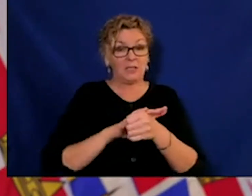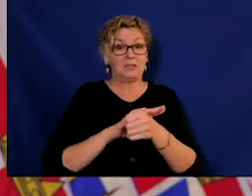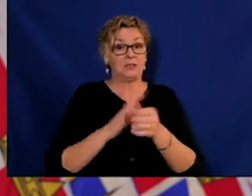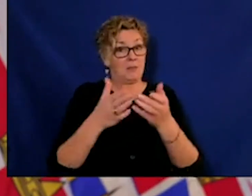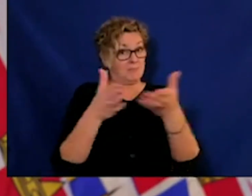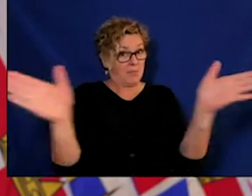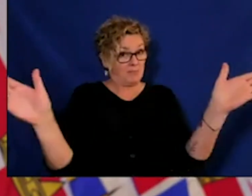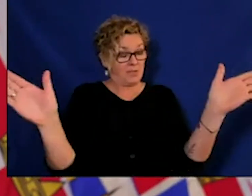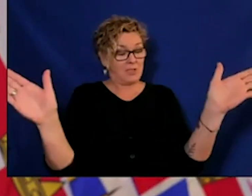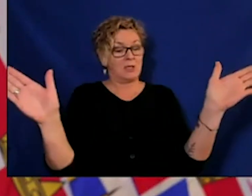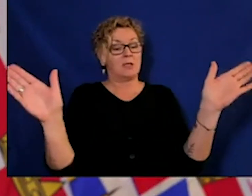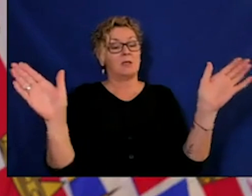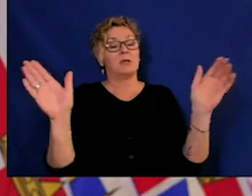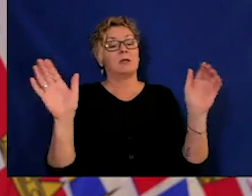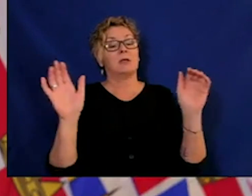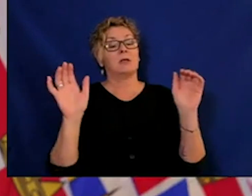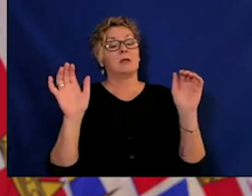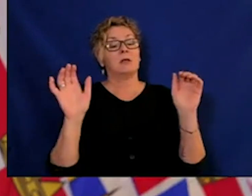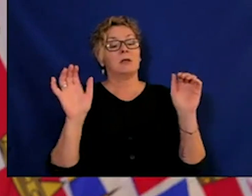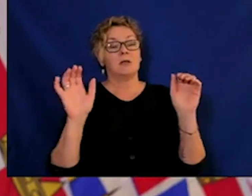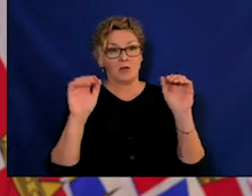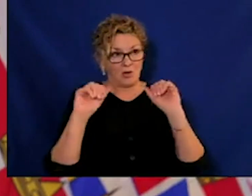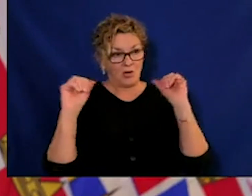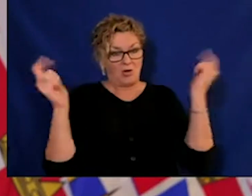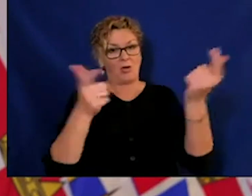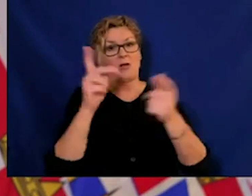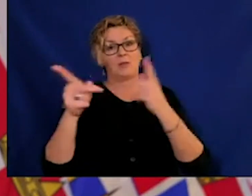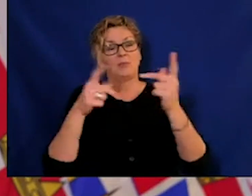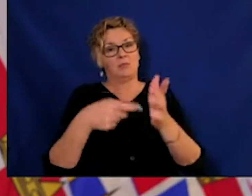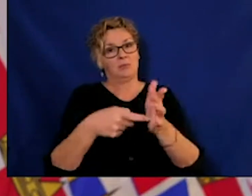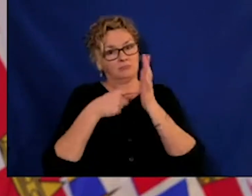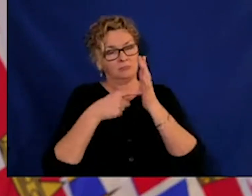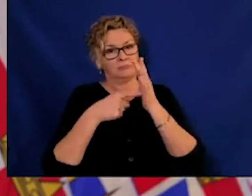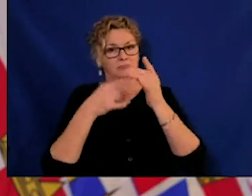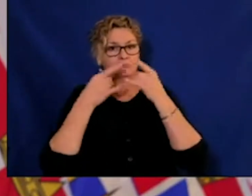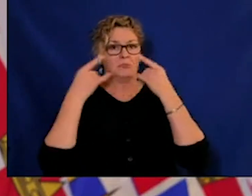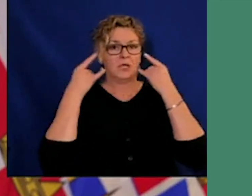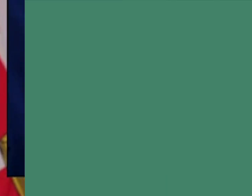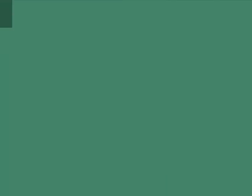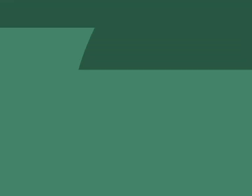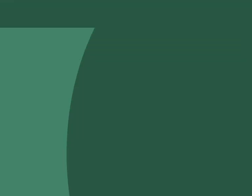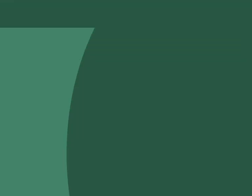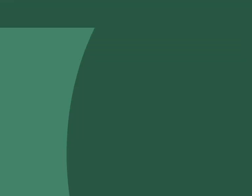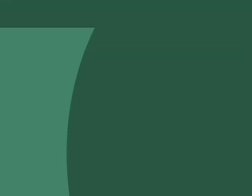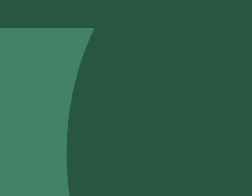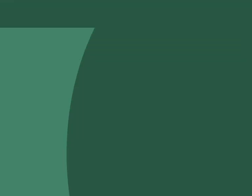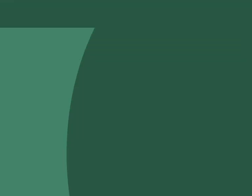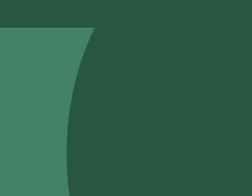children are required to wear masks in public indoor spaces as well as in their schools.